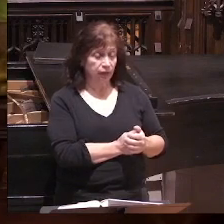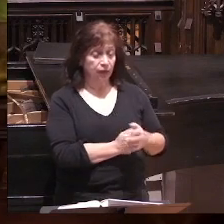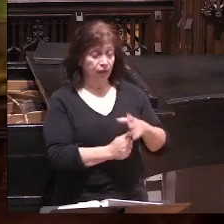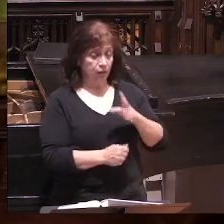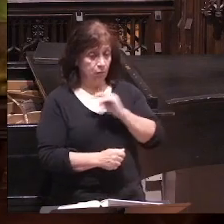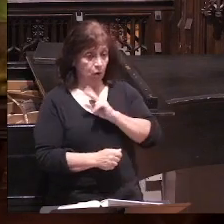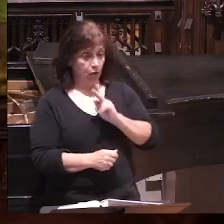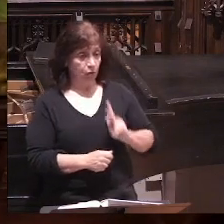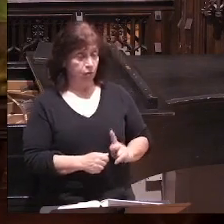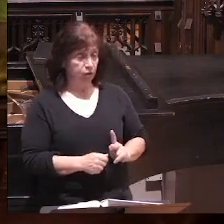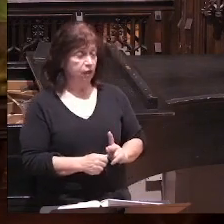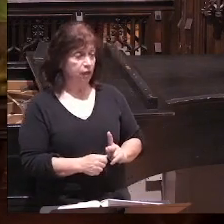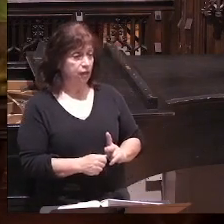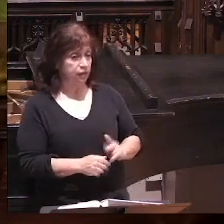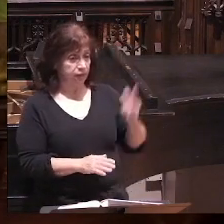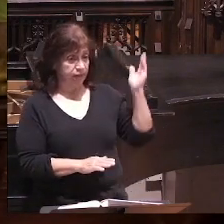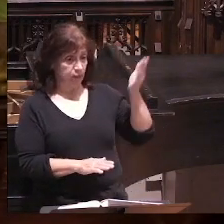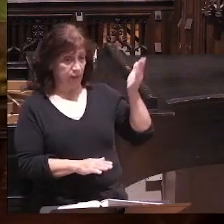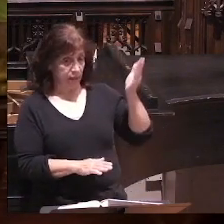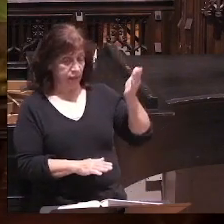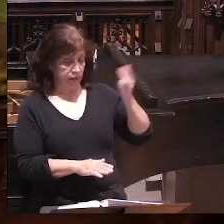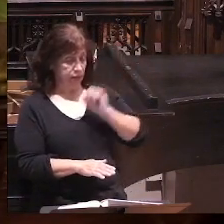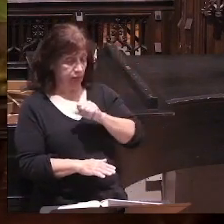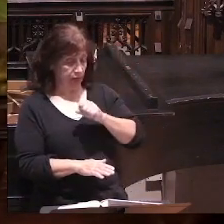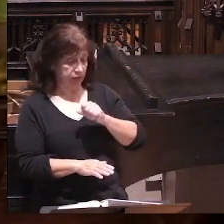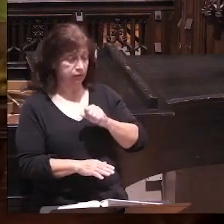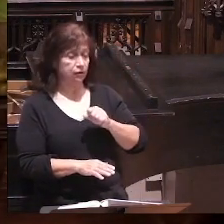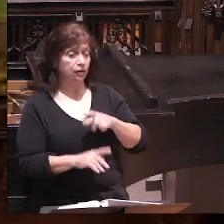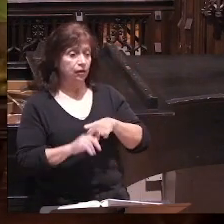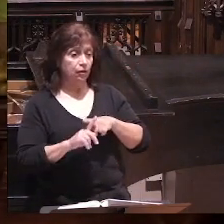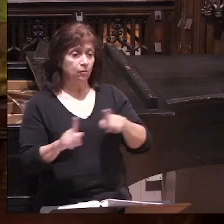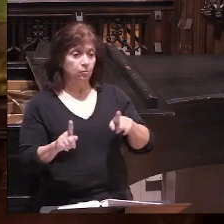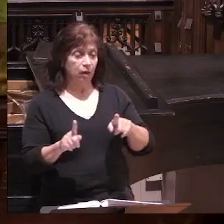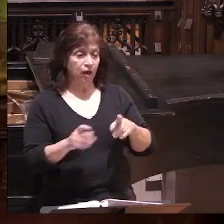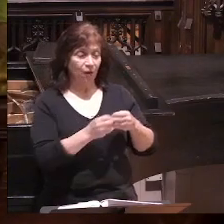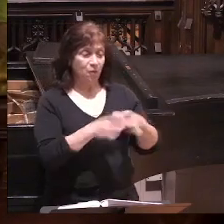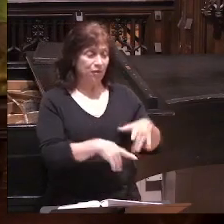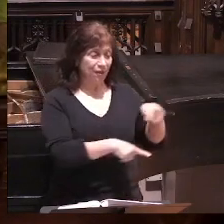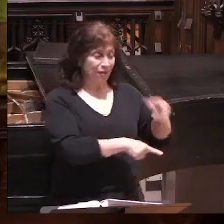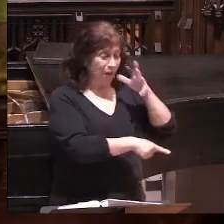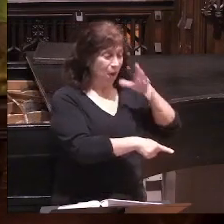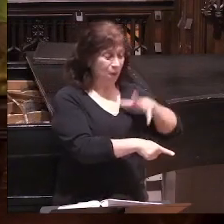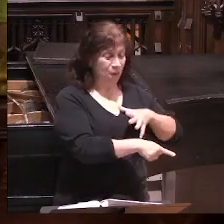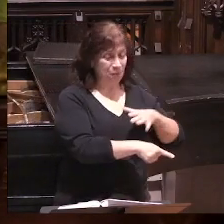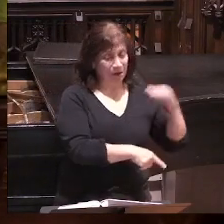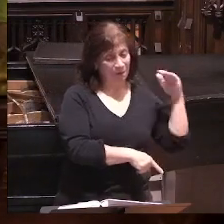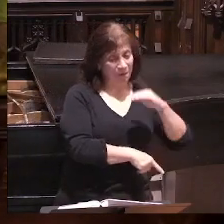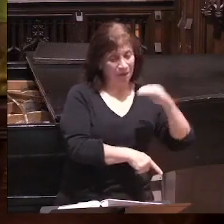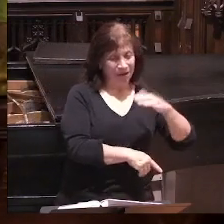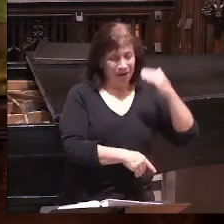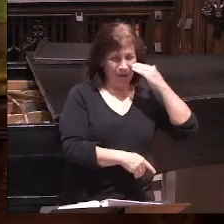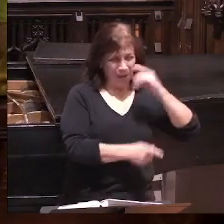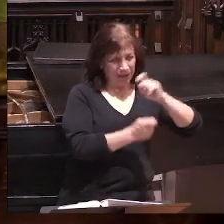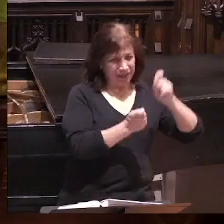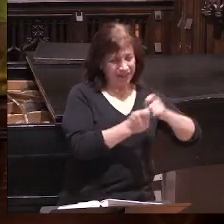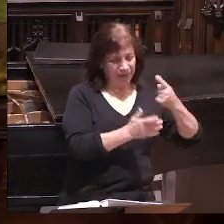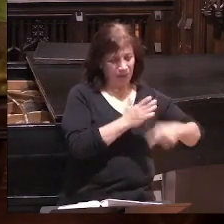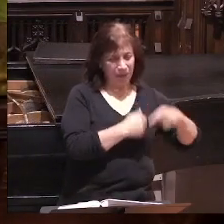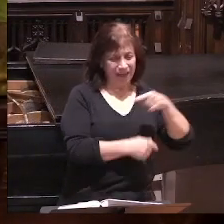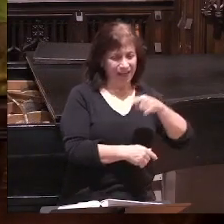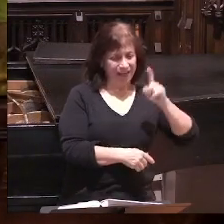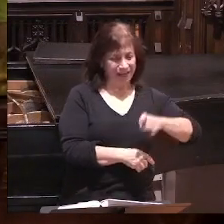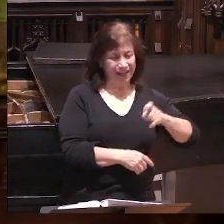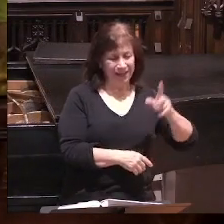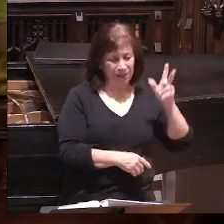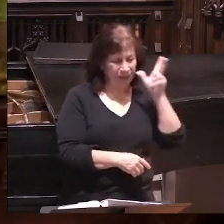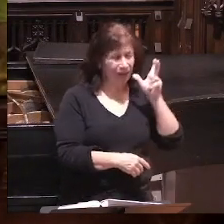Martin Luther King's speech, but without Jackson knowing exactly what he needed to